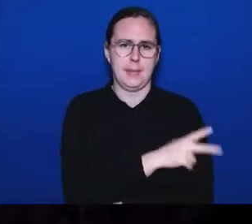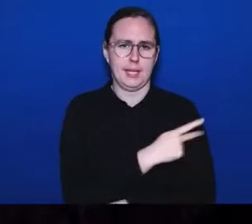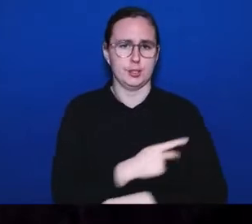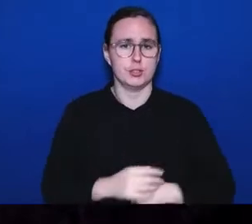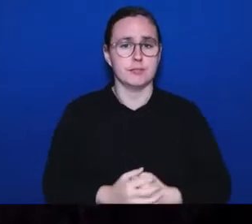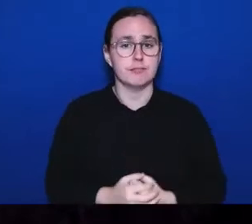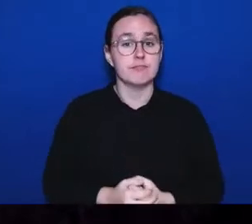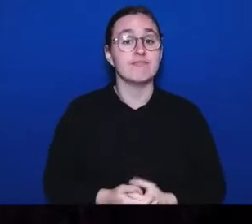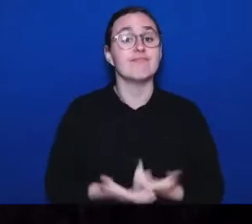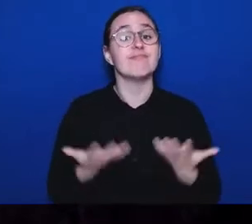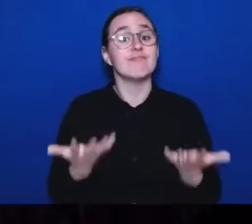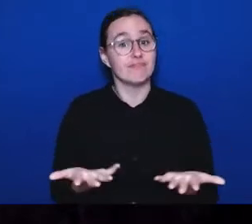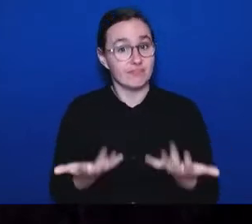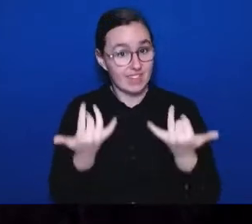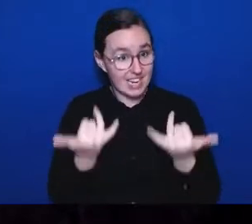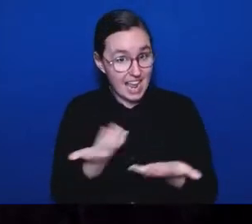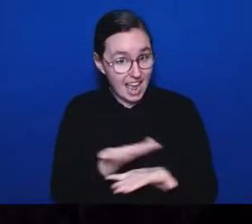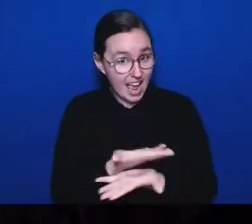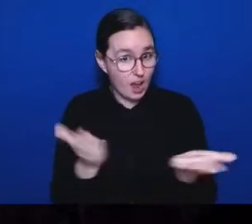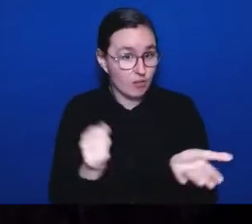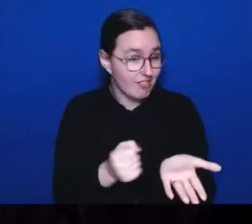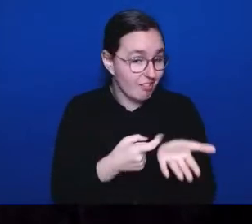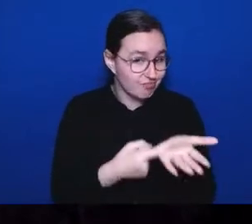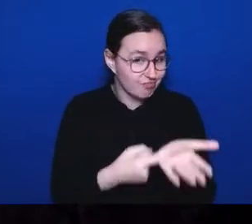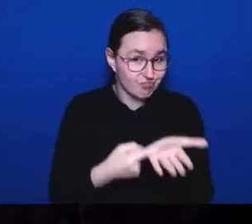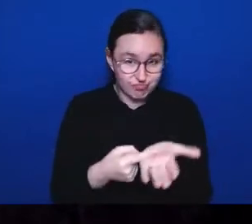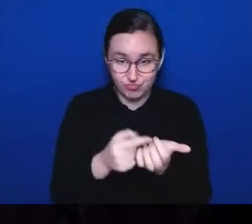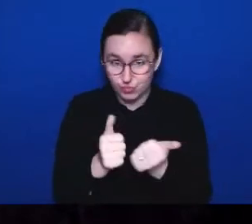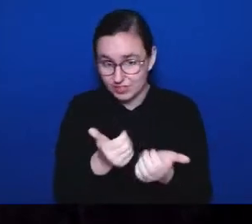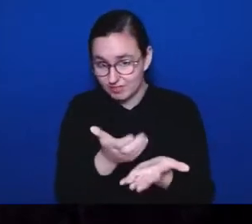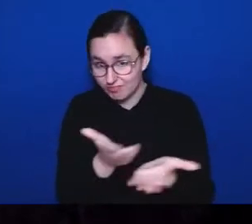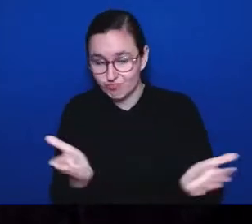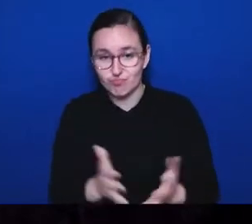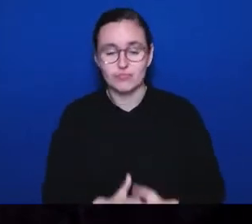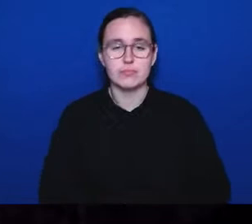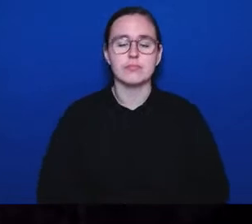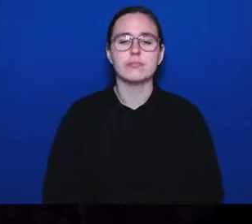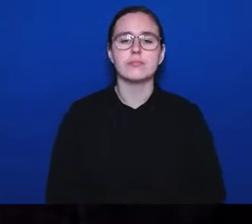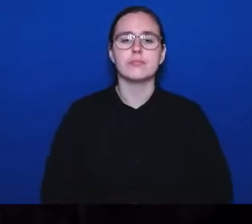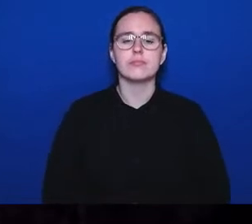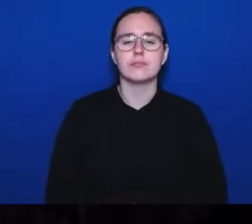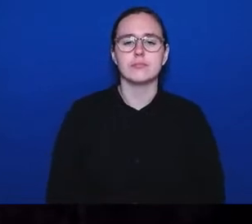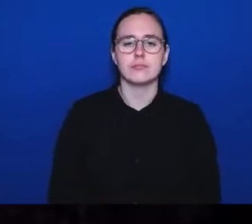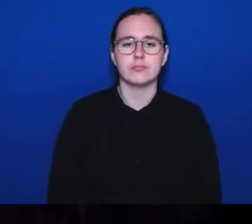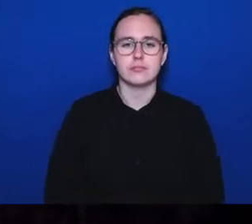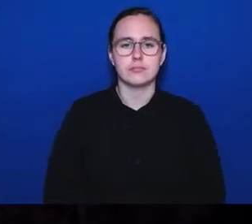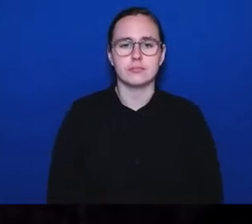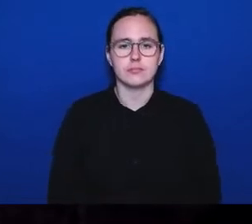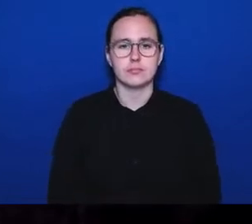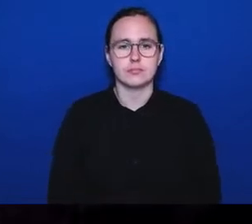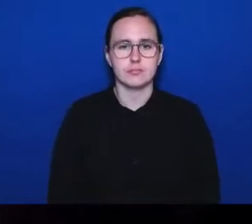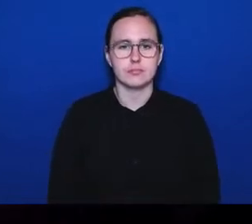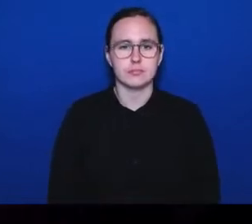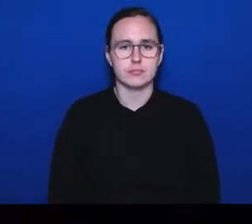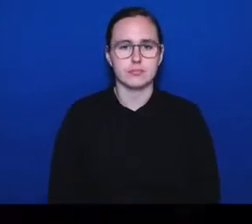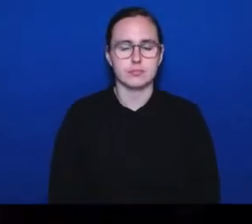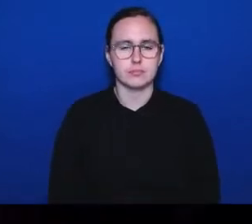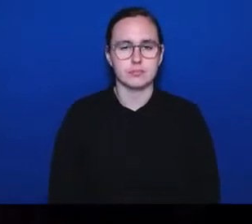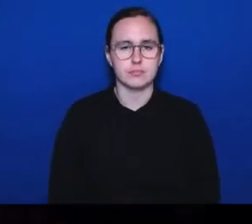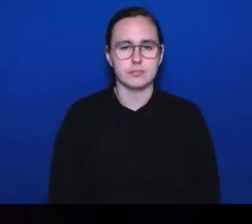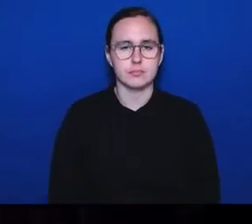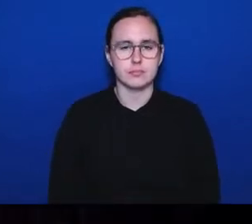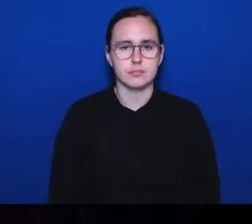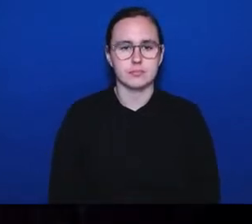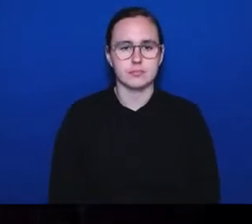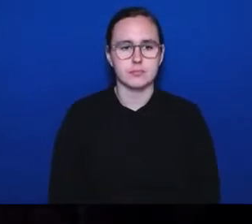Thank you, Minister. As a reminder for media on the phone, please press star 1 to enter the queue. That's star 1 to ask a